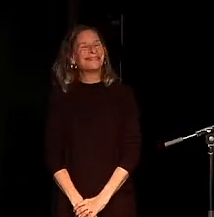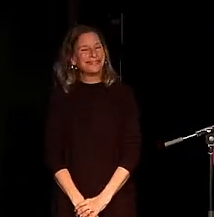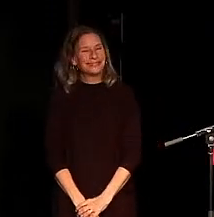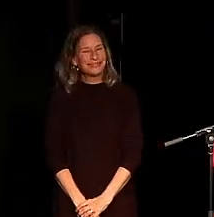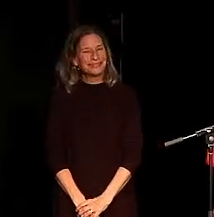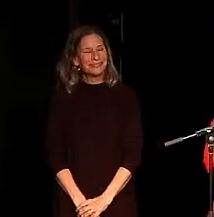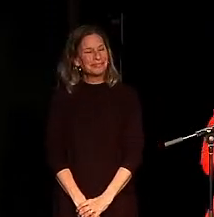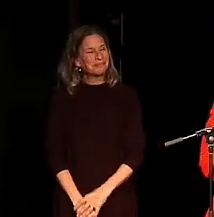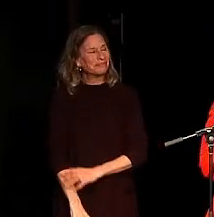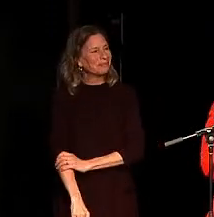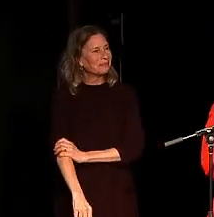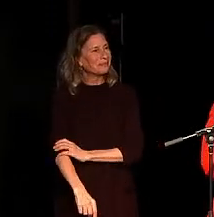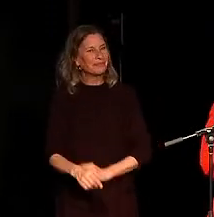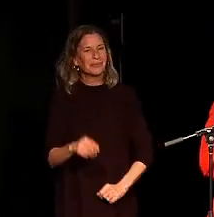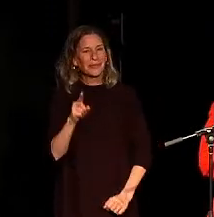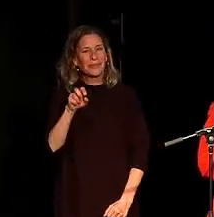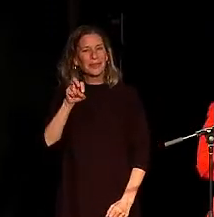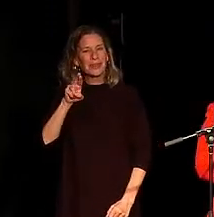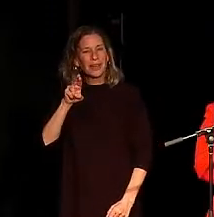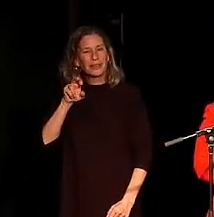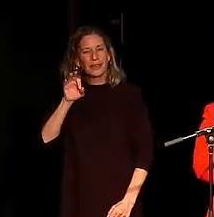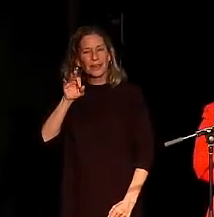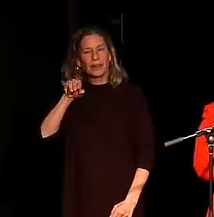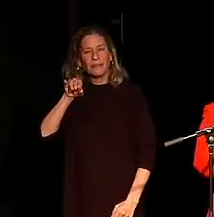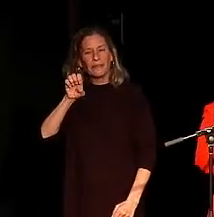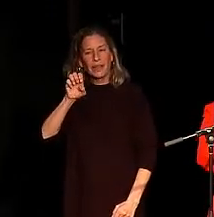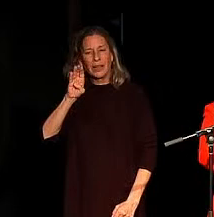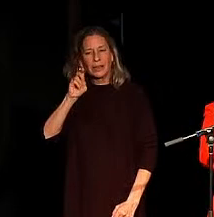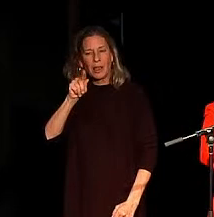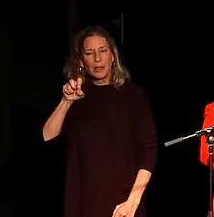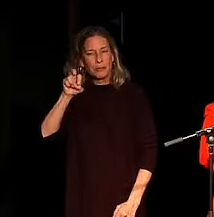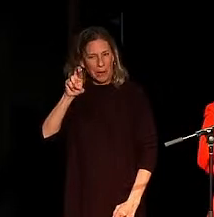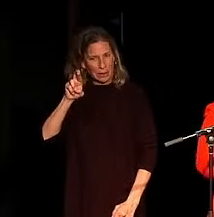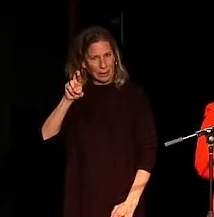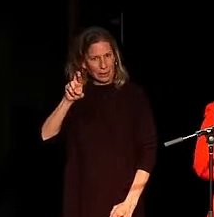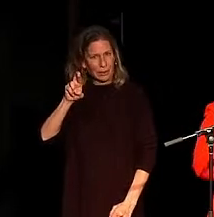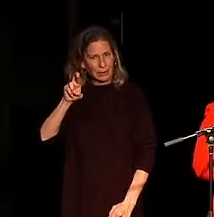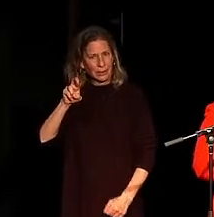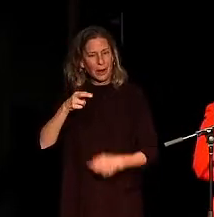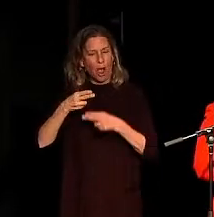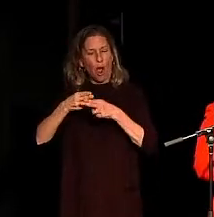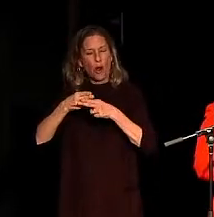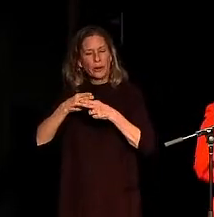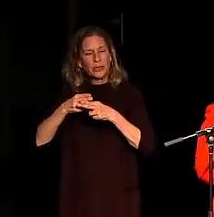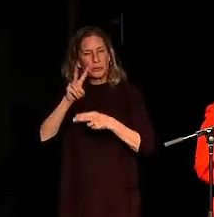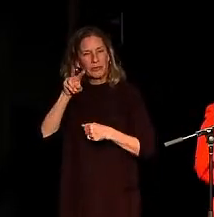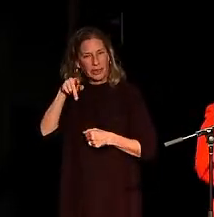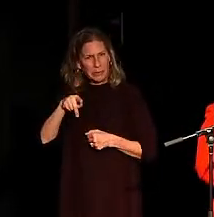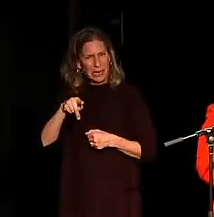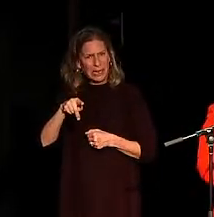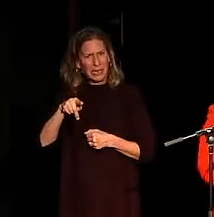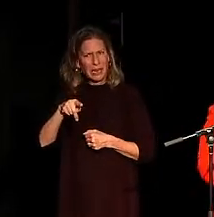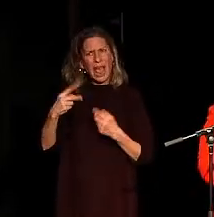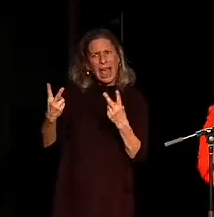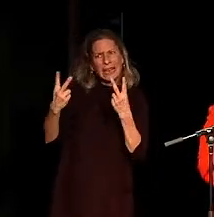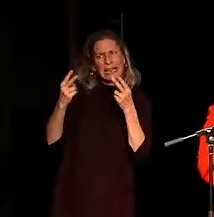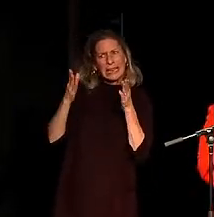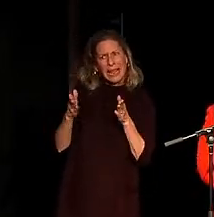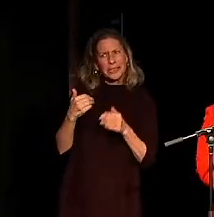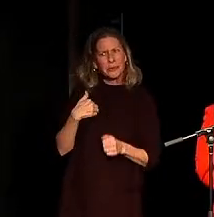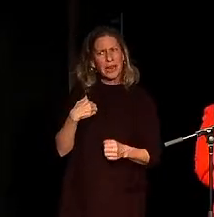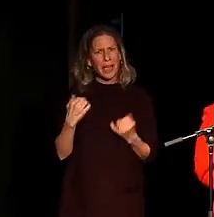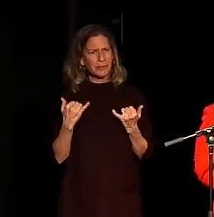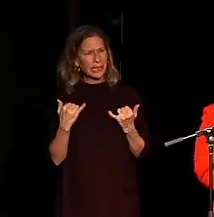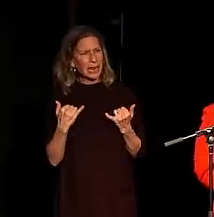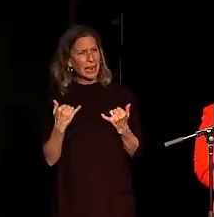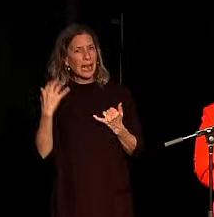I want to find, where is Dr. Faye Butler, our interim VP for Student Affairs? Faye, where's the mask? I thought we had a guest coming in. Outside.